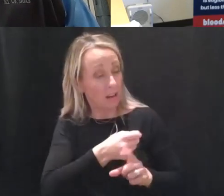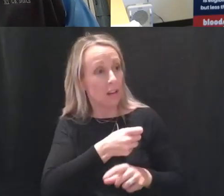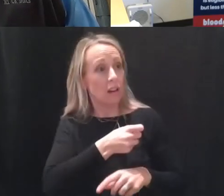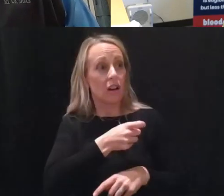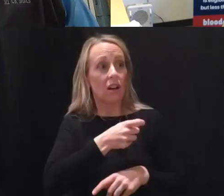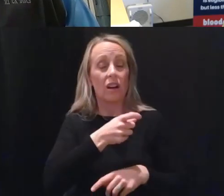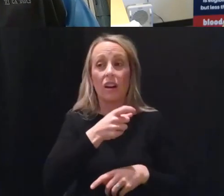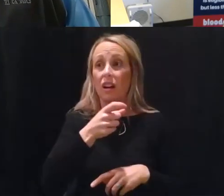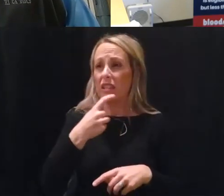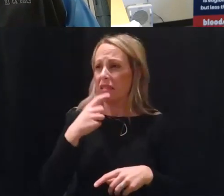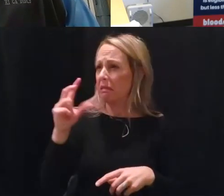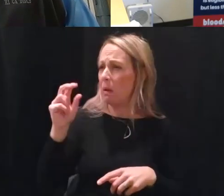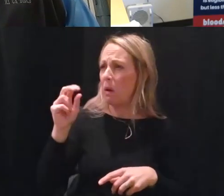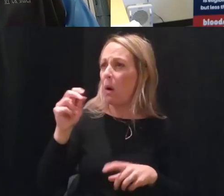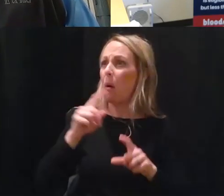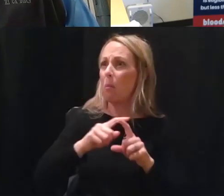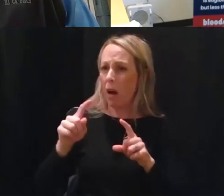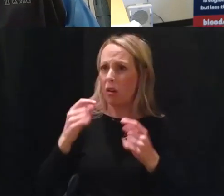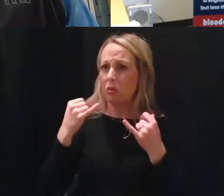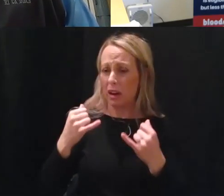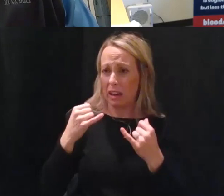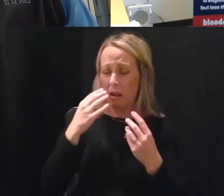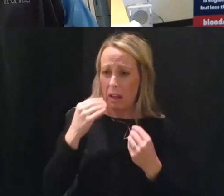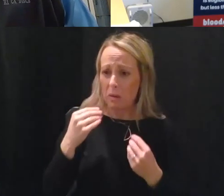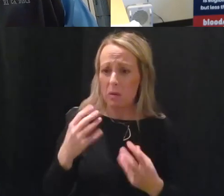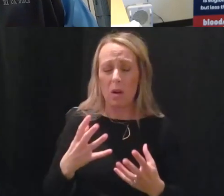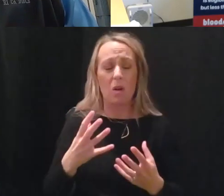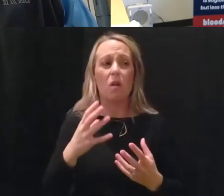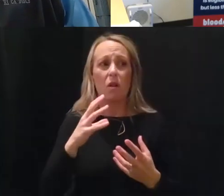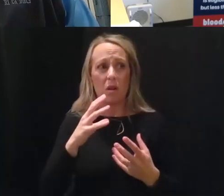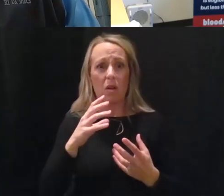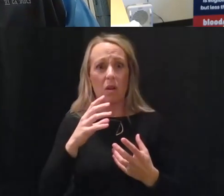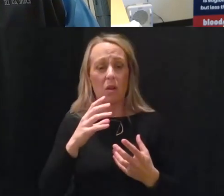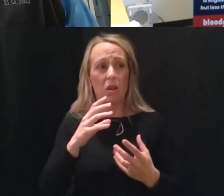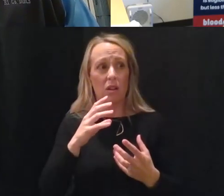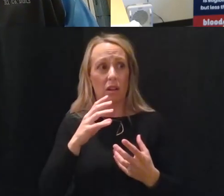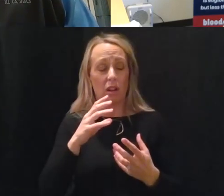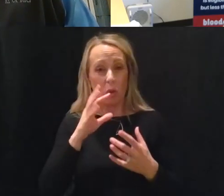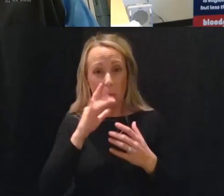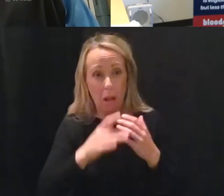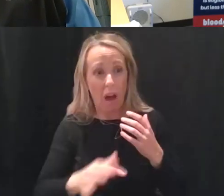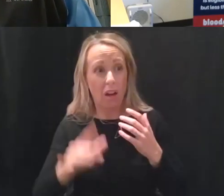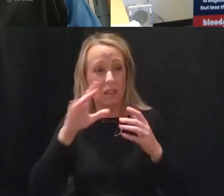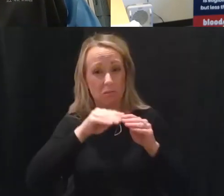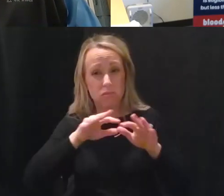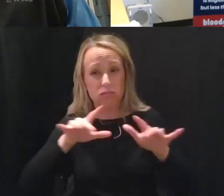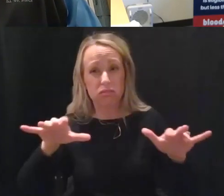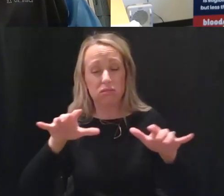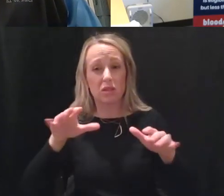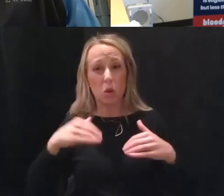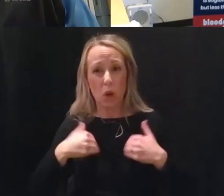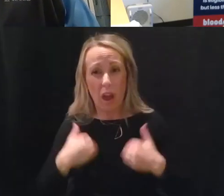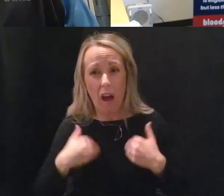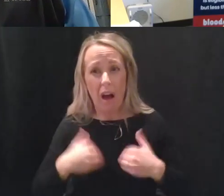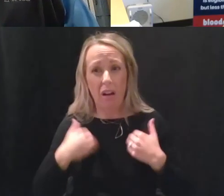your bloodstream and we can see that. You've had a couple of heart attacks. Did you know that?" And I said, "No, I did not know that." So from there, they started